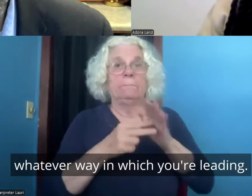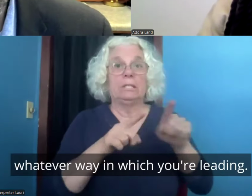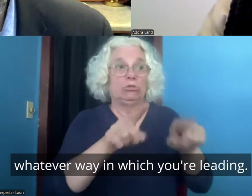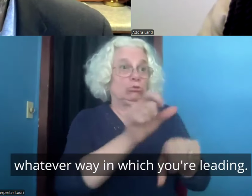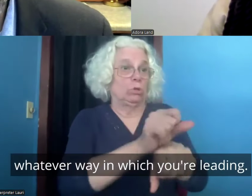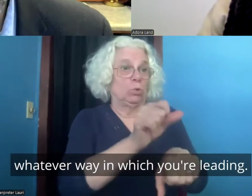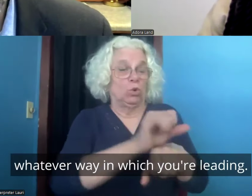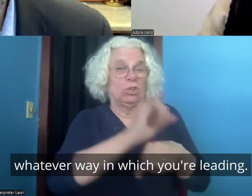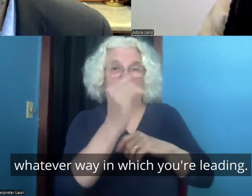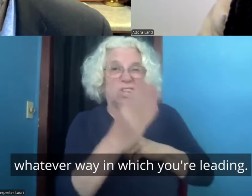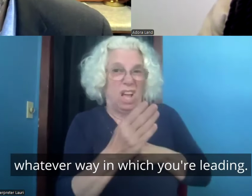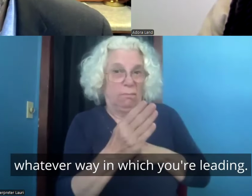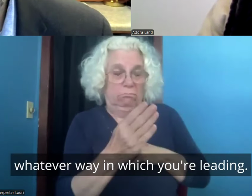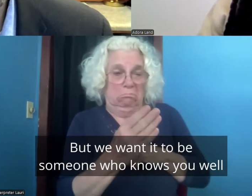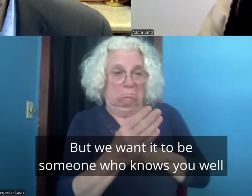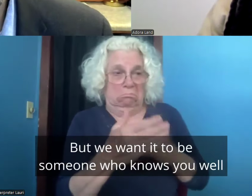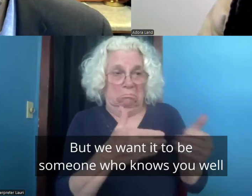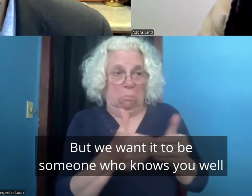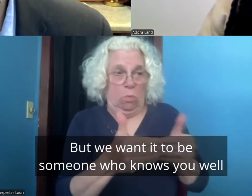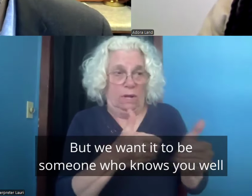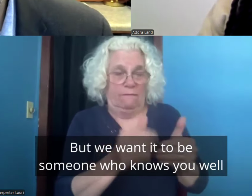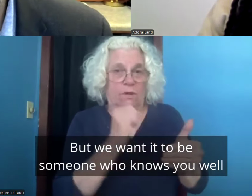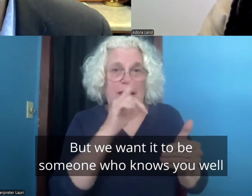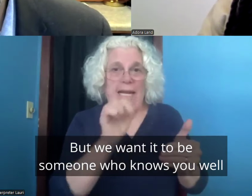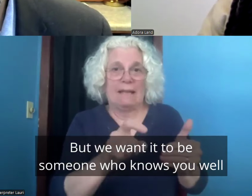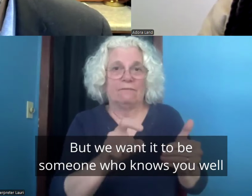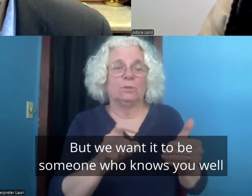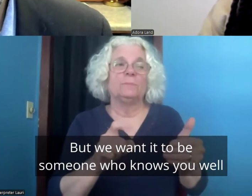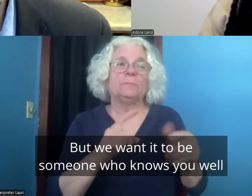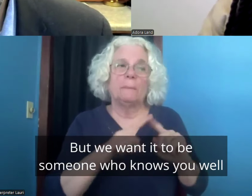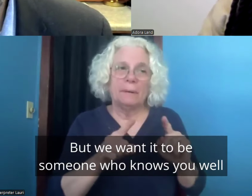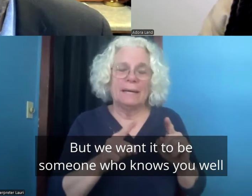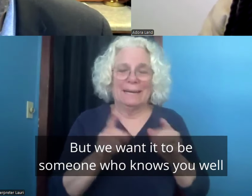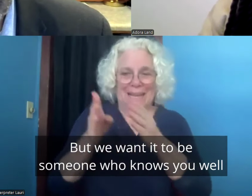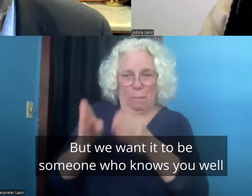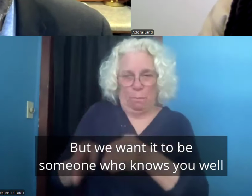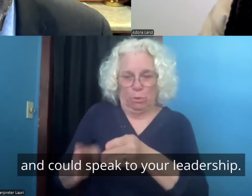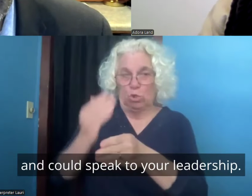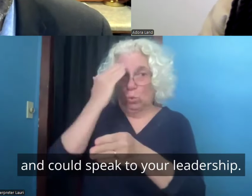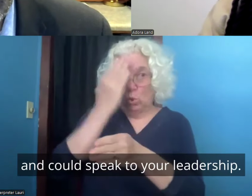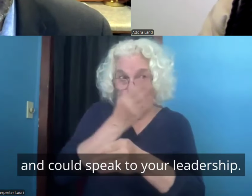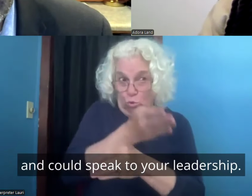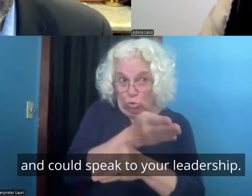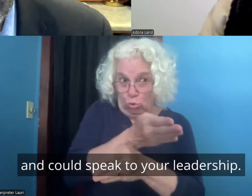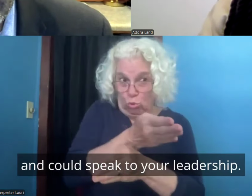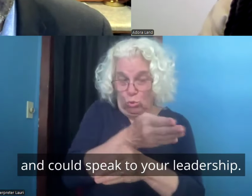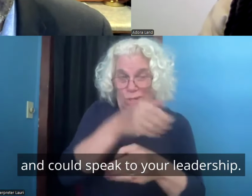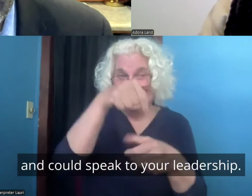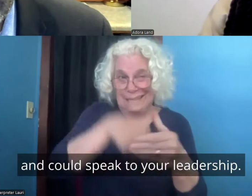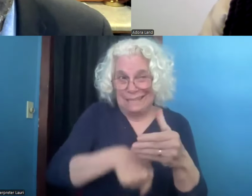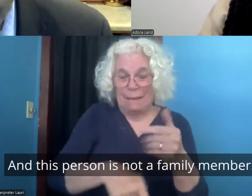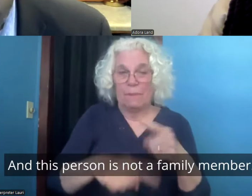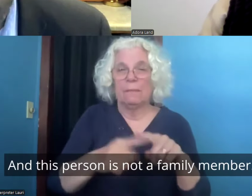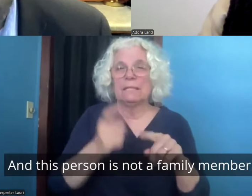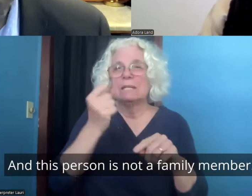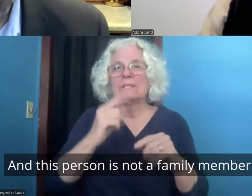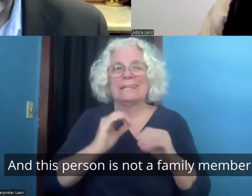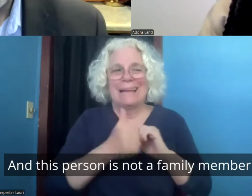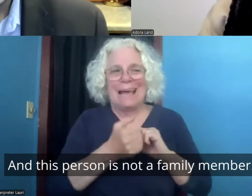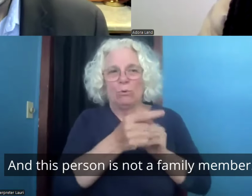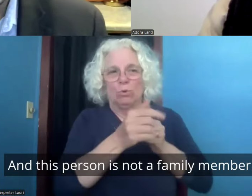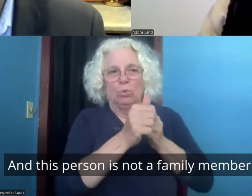whatever way in which you're leading. But we want it to be someone who knows you well and he could speak to your leadership. And